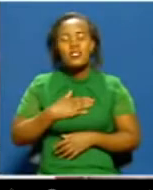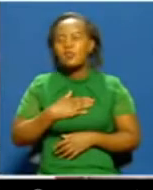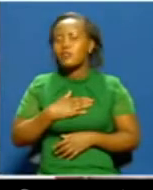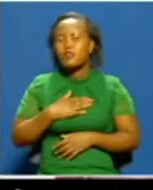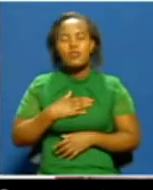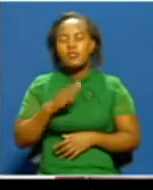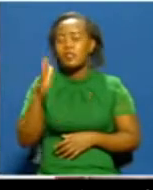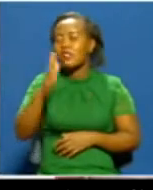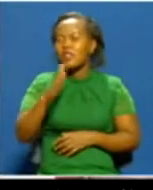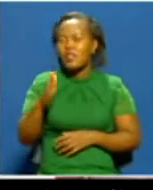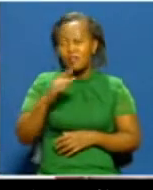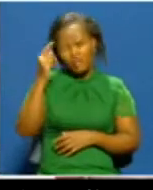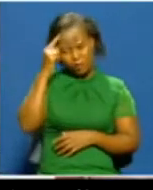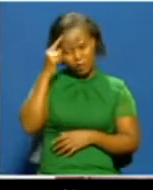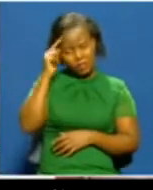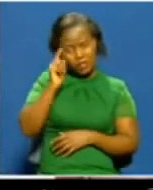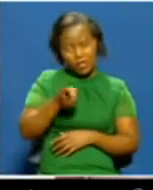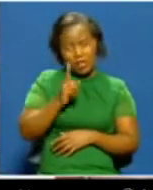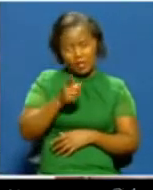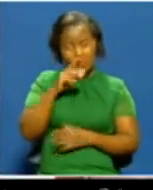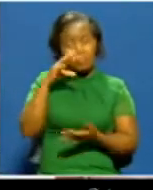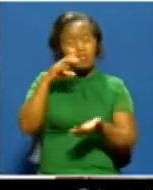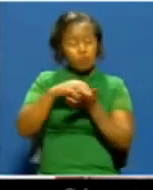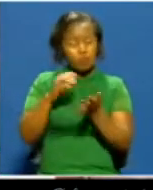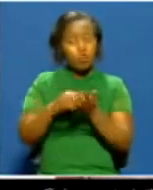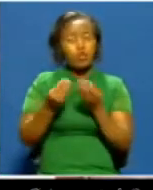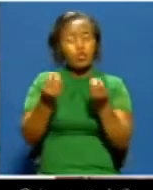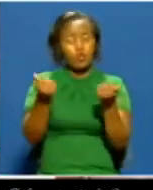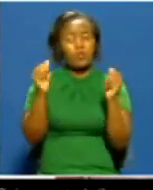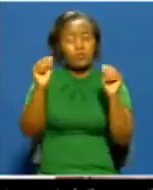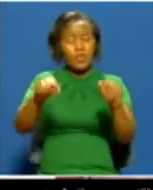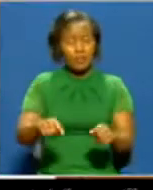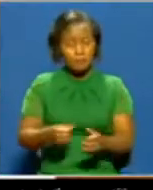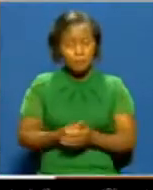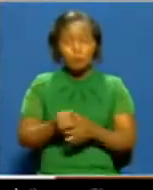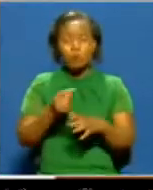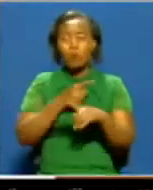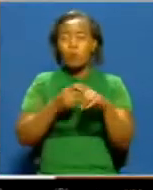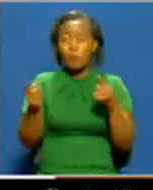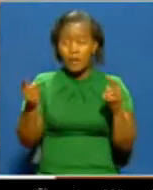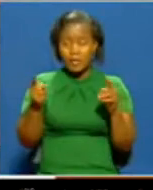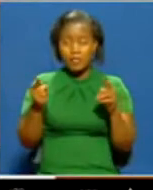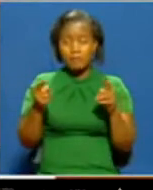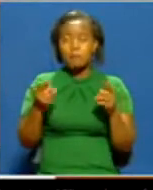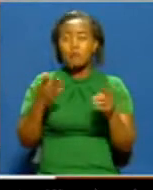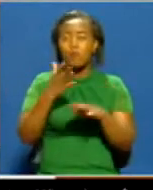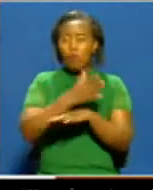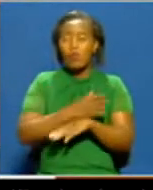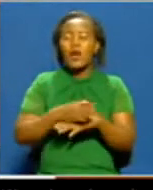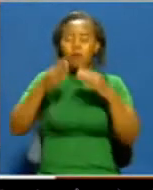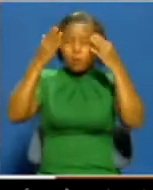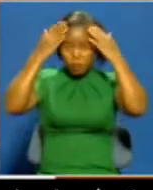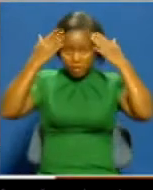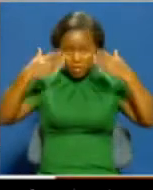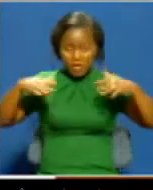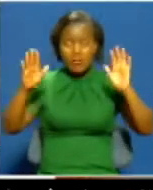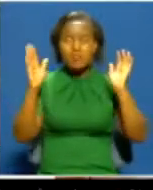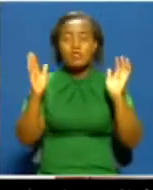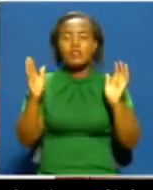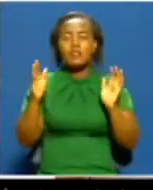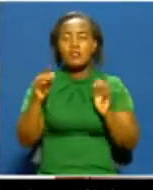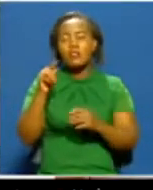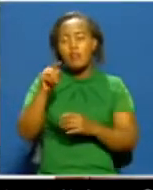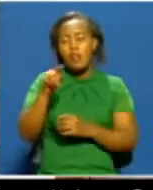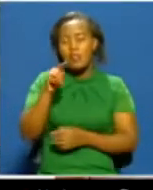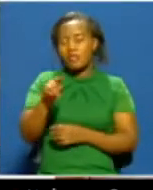yeah, that we can't handle. I realized that as soon as the realization that this was going to be